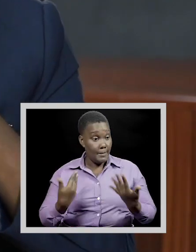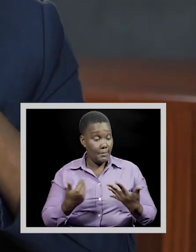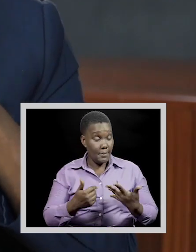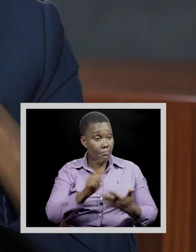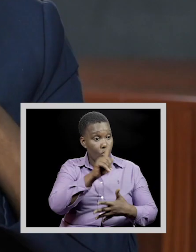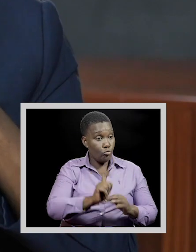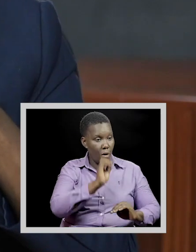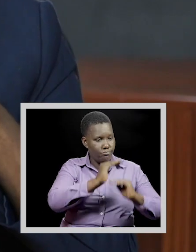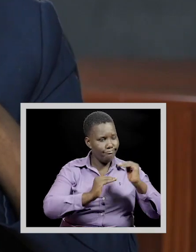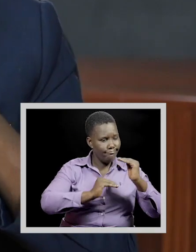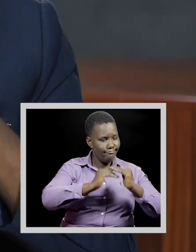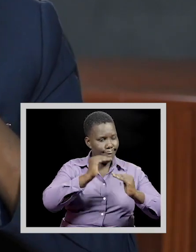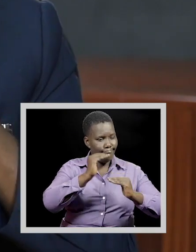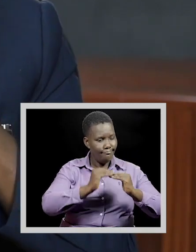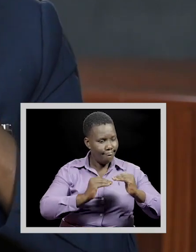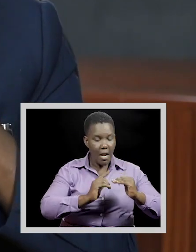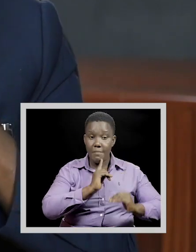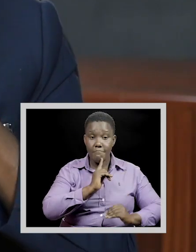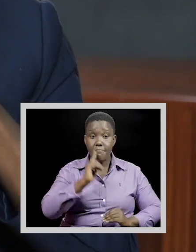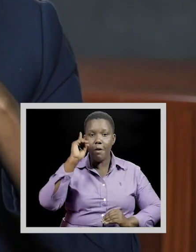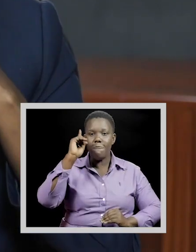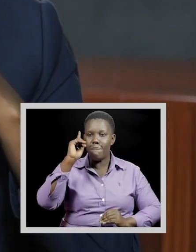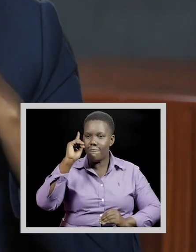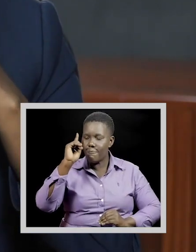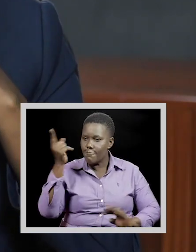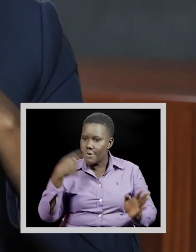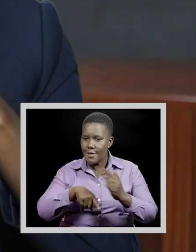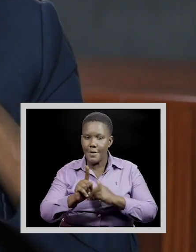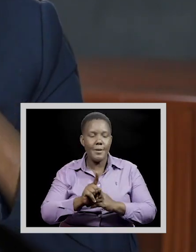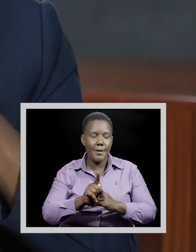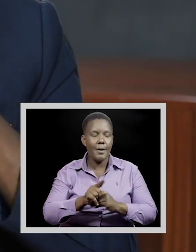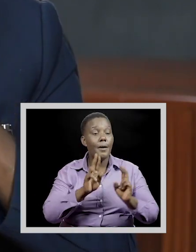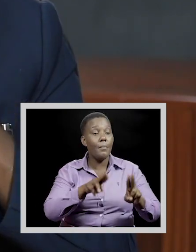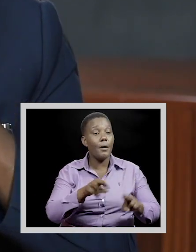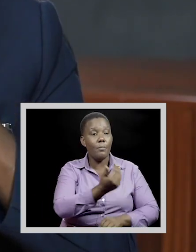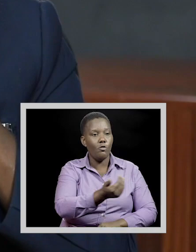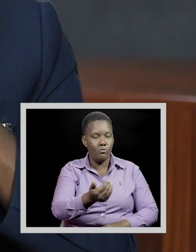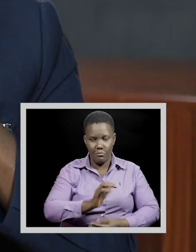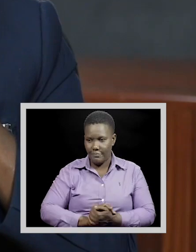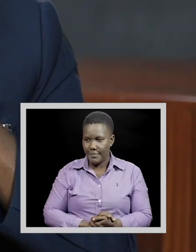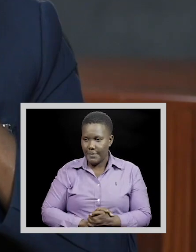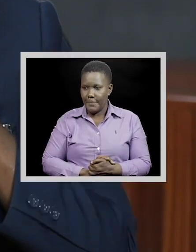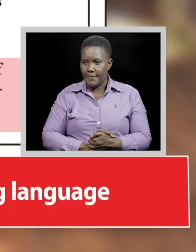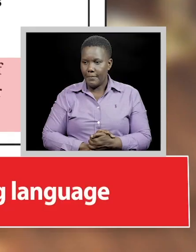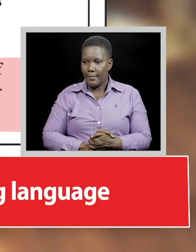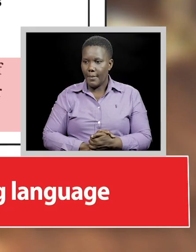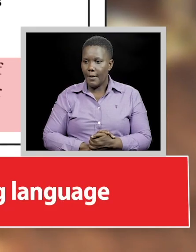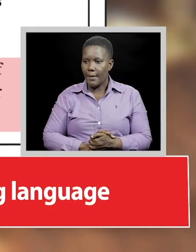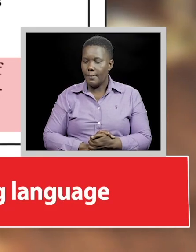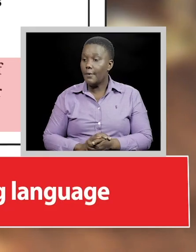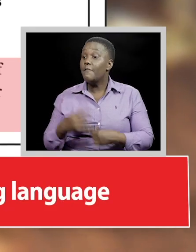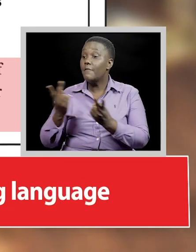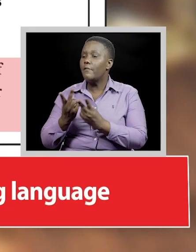Therefore, compounded questions are not allowed in the juvenile court proceedings. Do